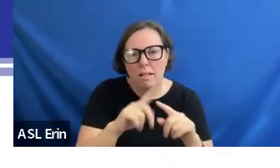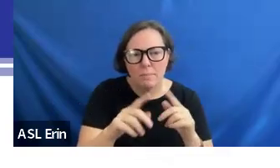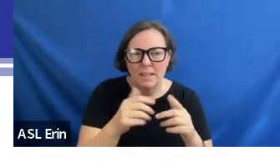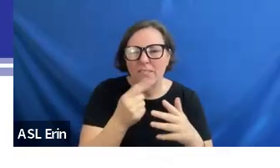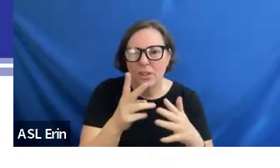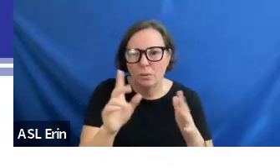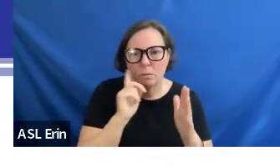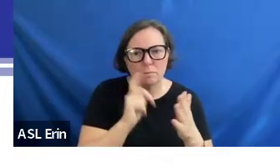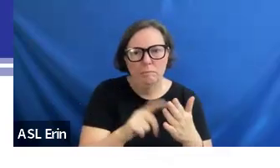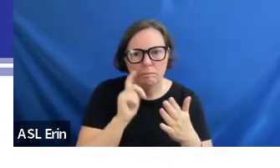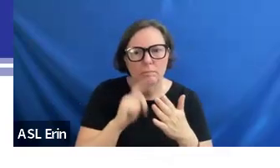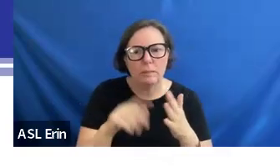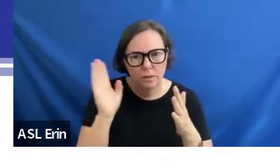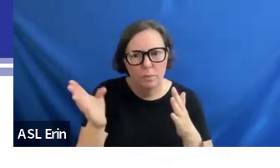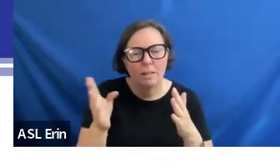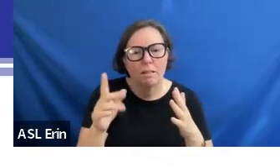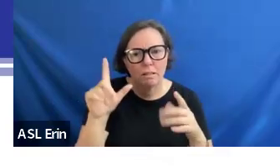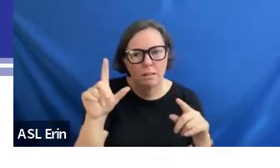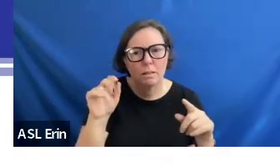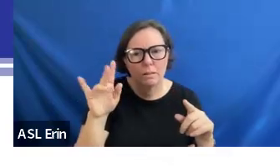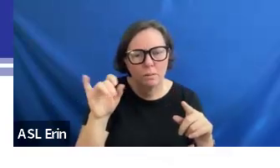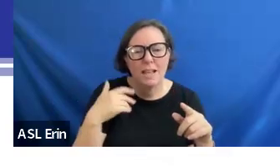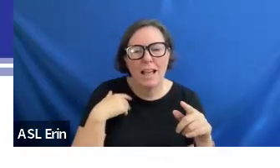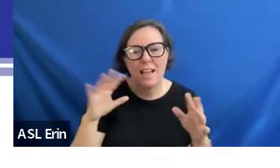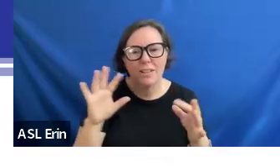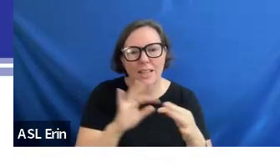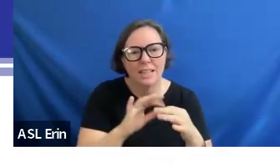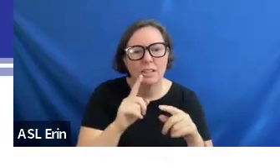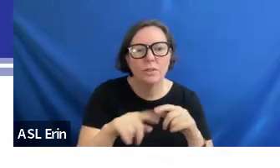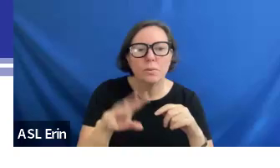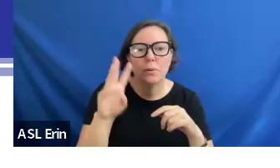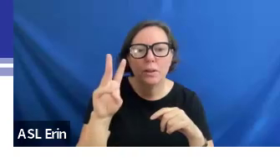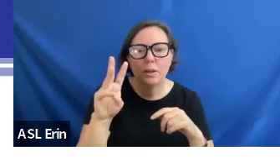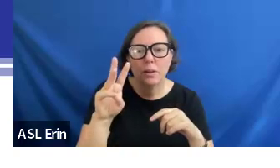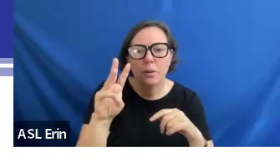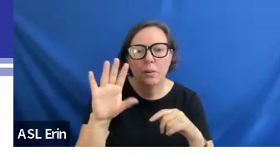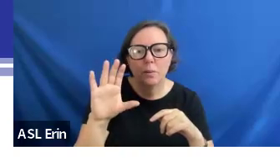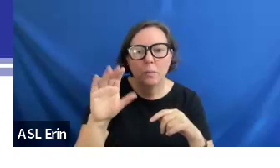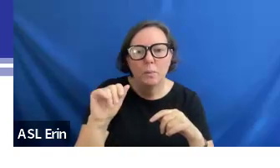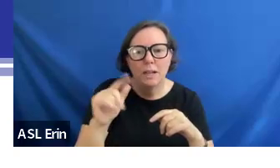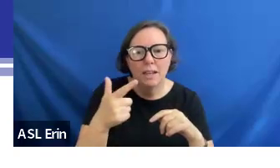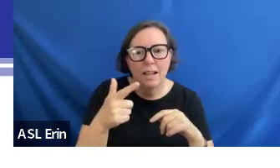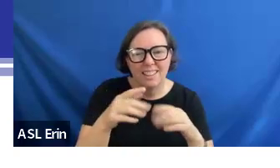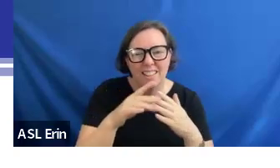but there's a link to the web content accessibility guidelines, to several